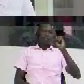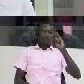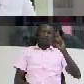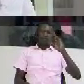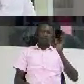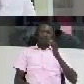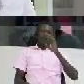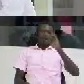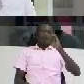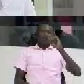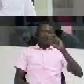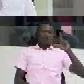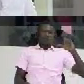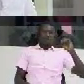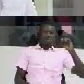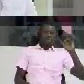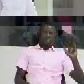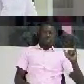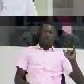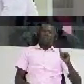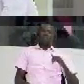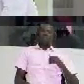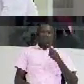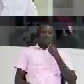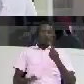maa ngi waat ne